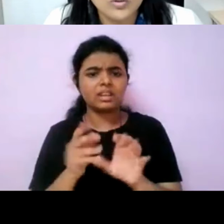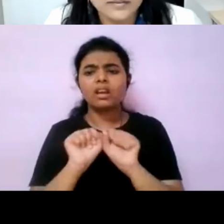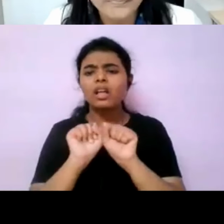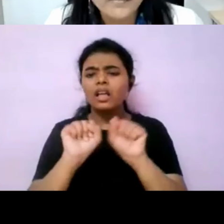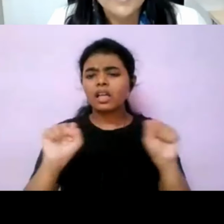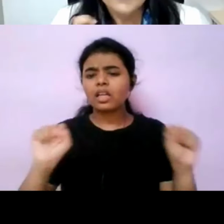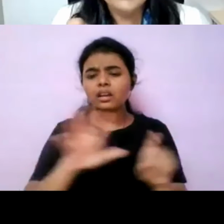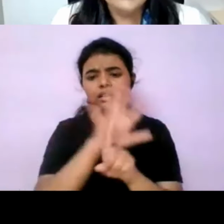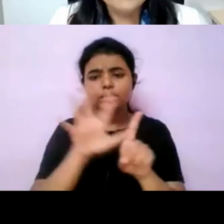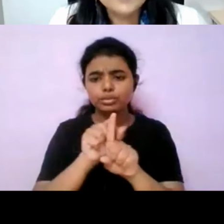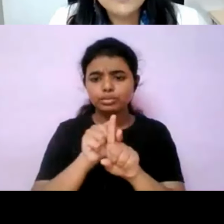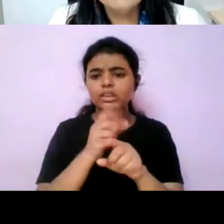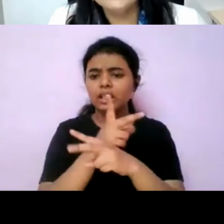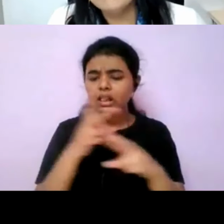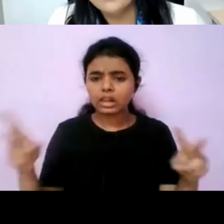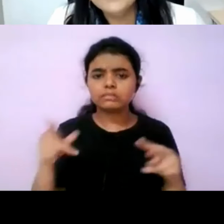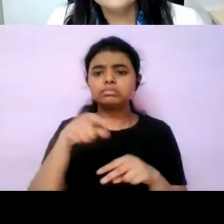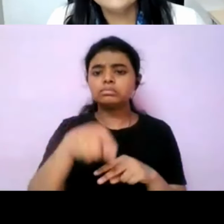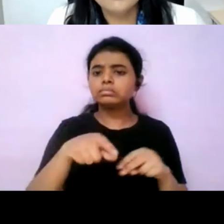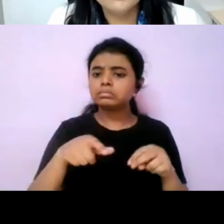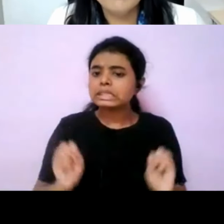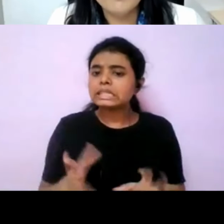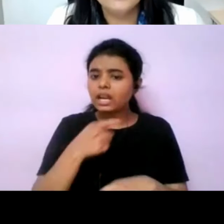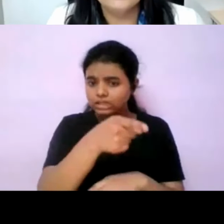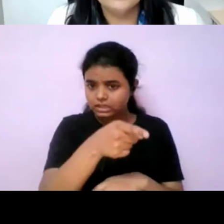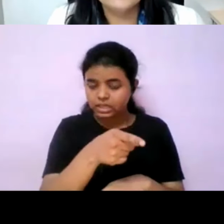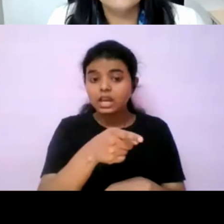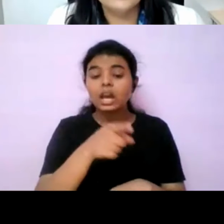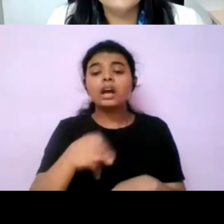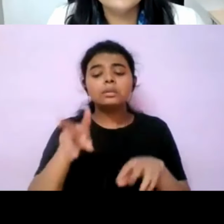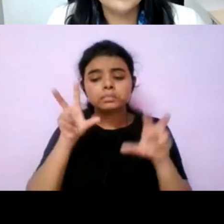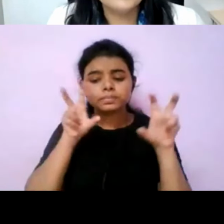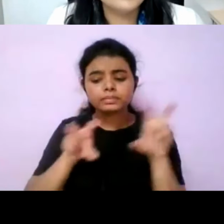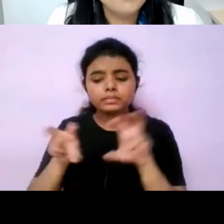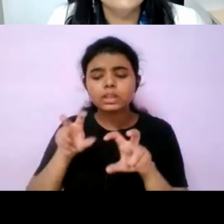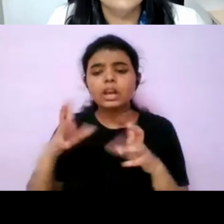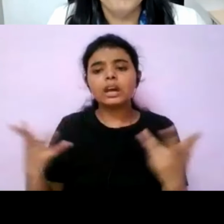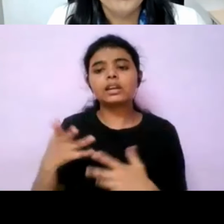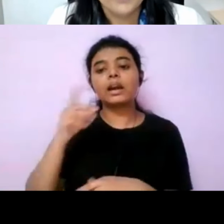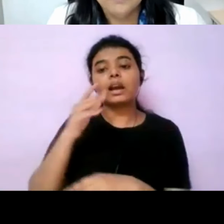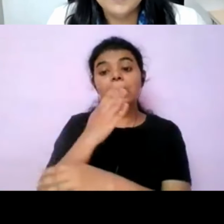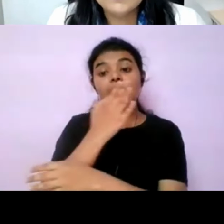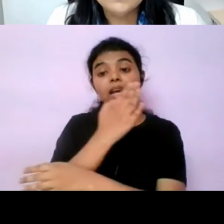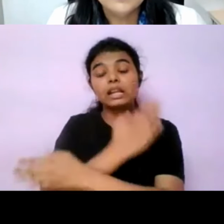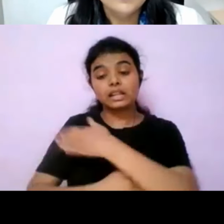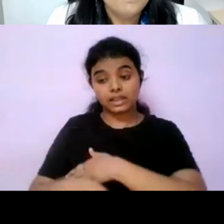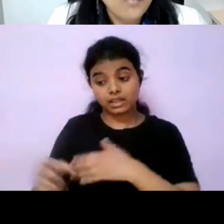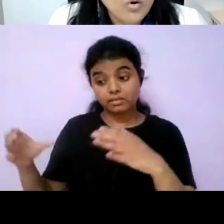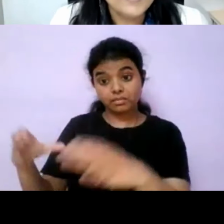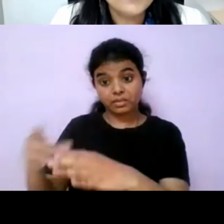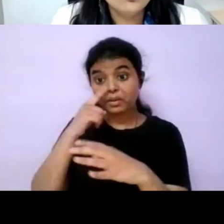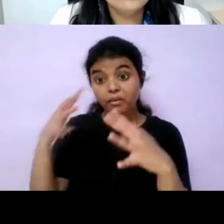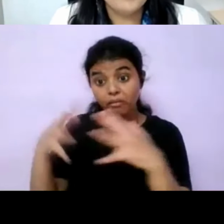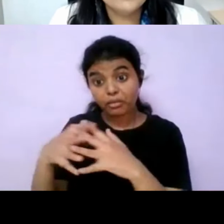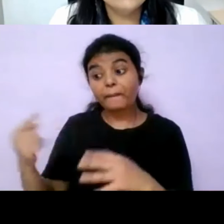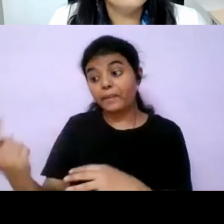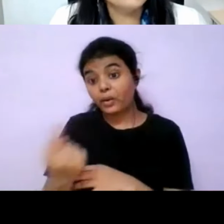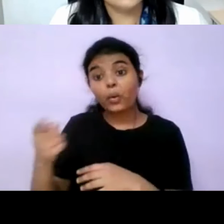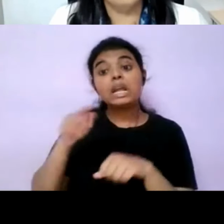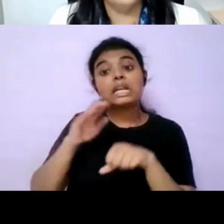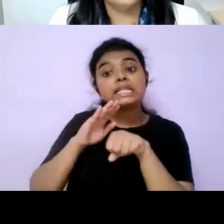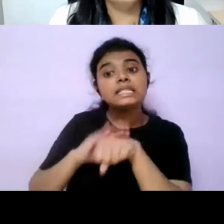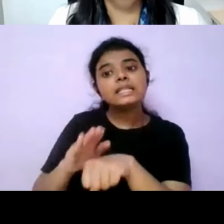so on. And they observed that while disabled women experienced a similar but more acute pattern